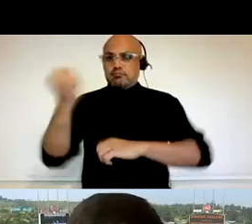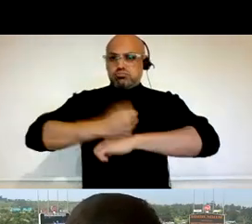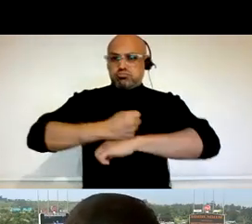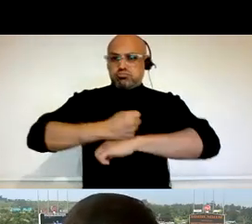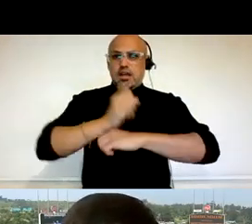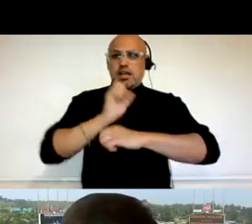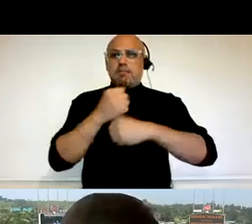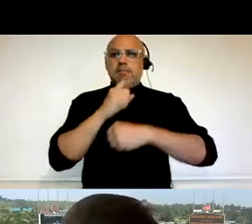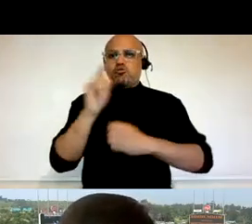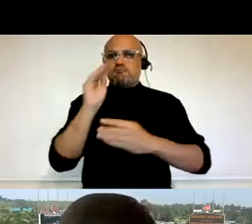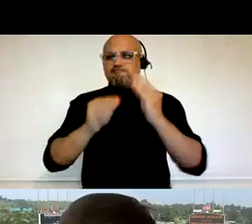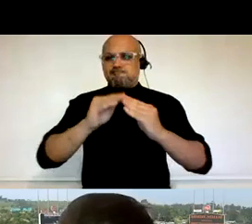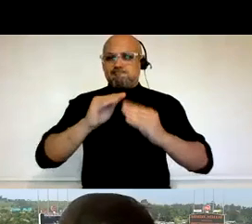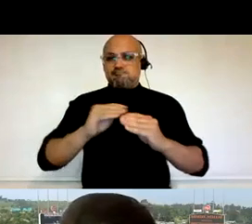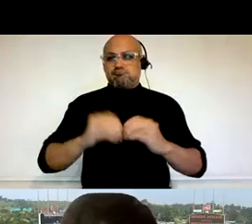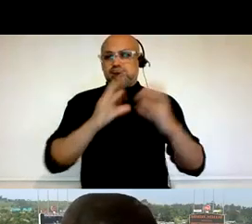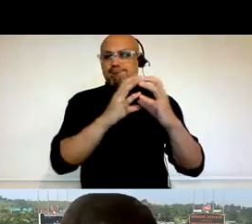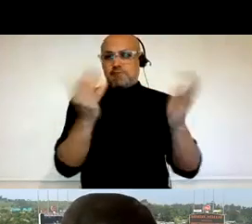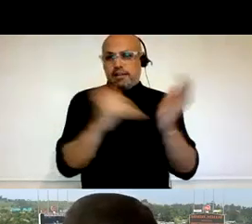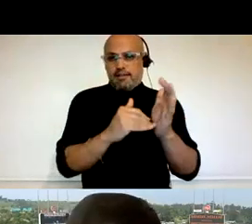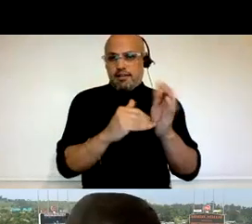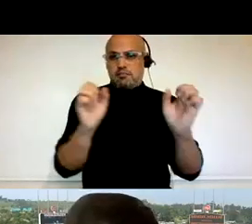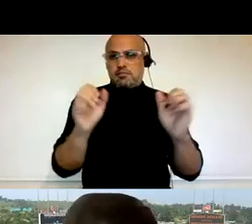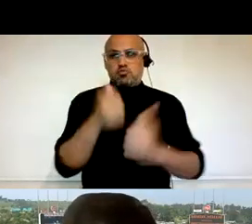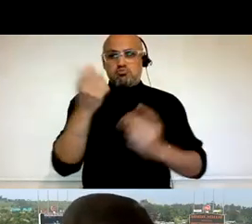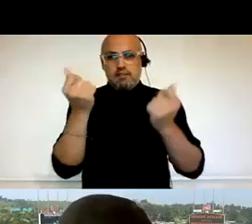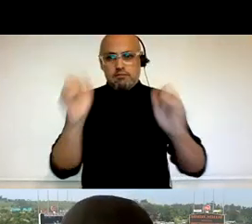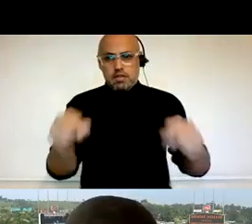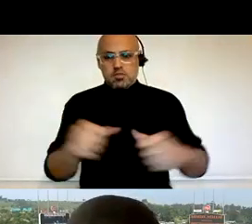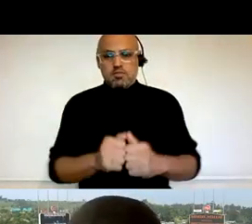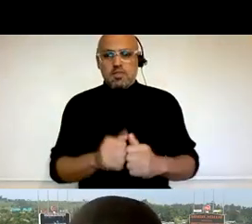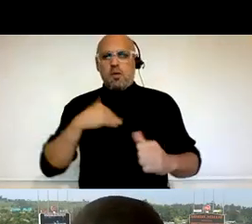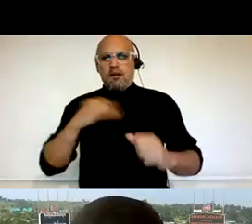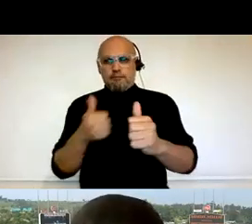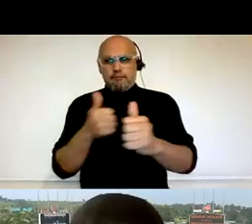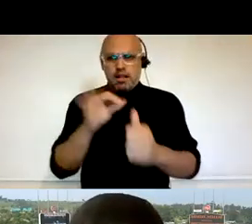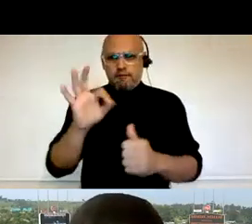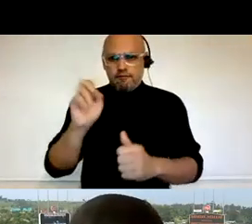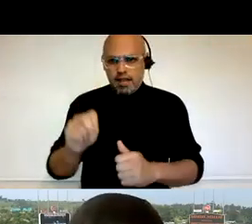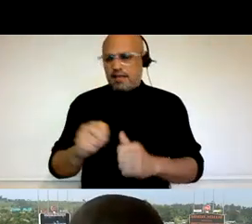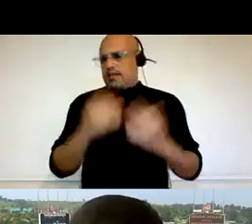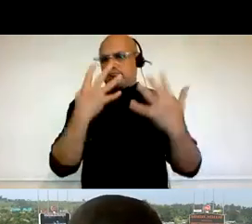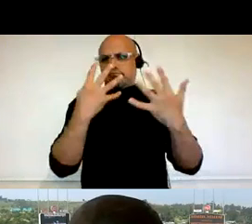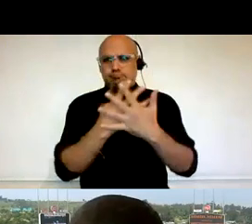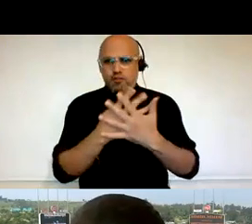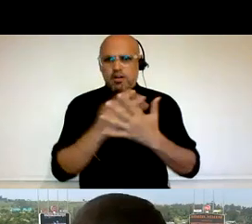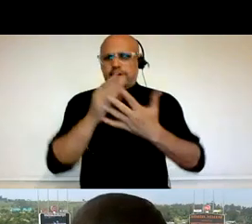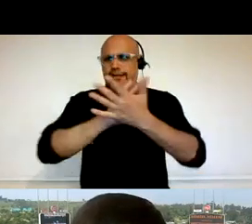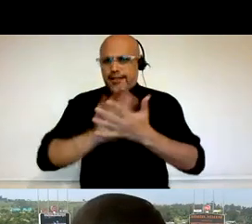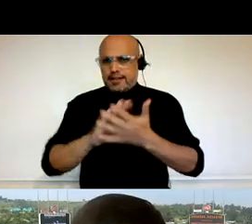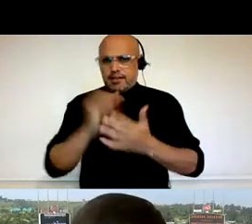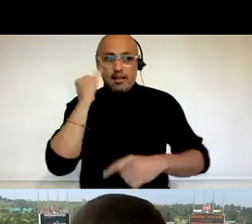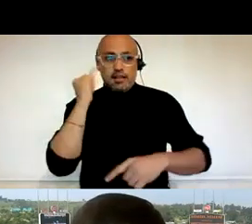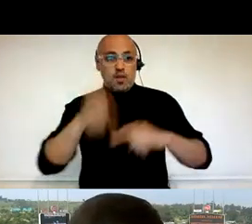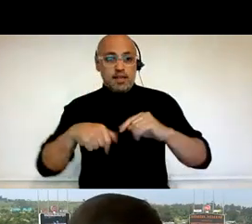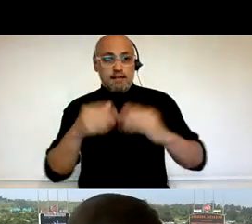quickly as we can. We've got some backup air handling units, backup fans, backup purifiers if we can't get to it immediately. And if we can't